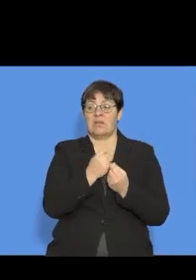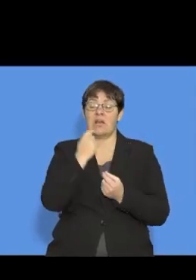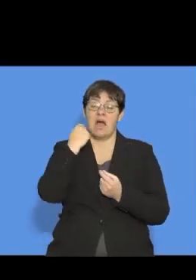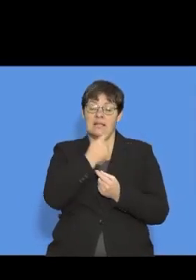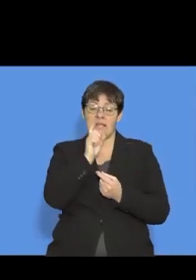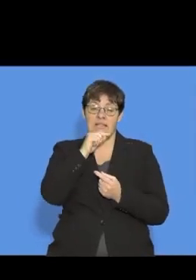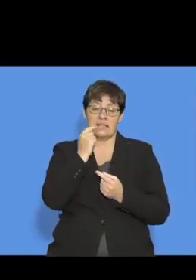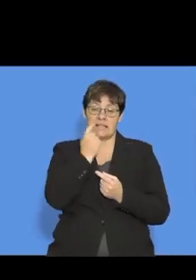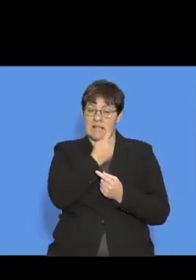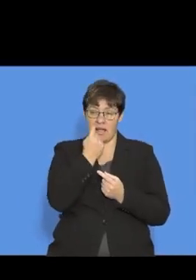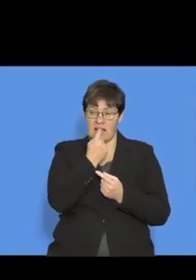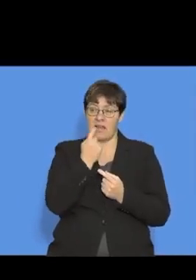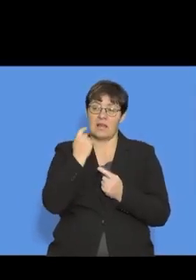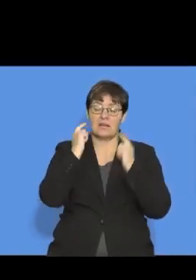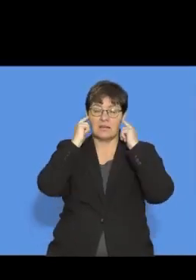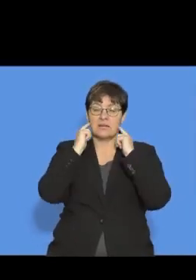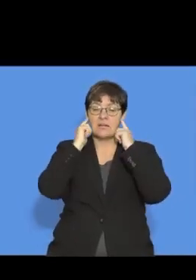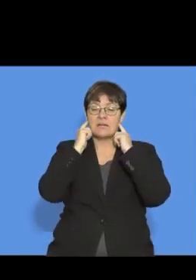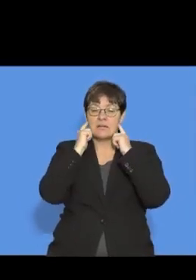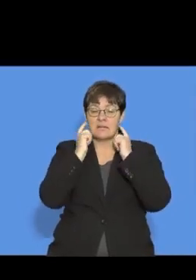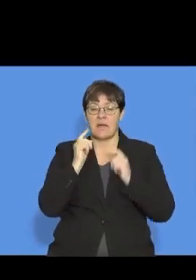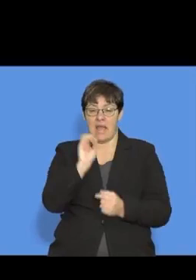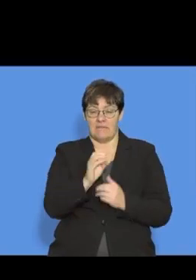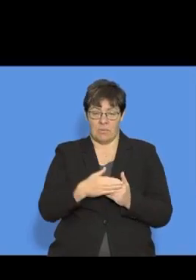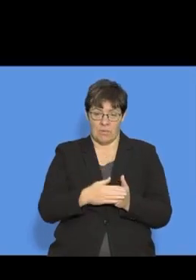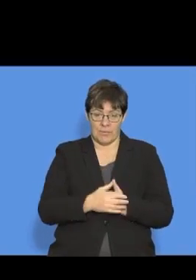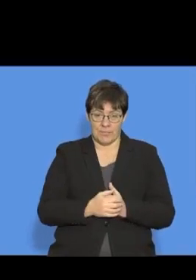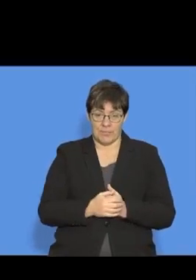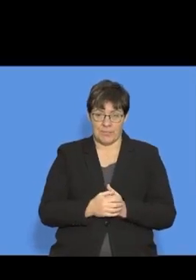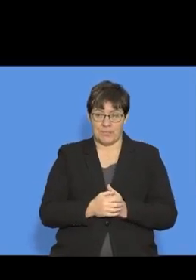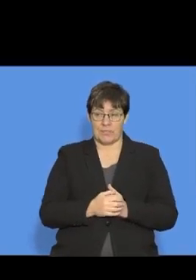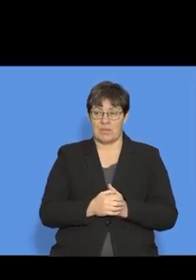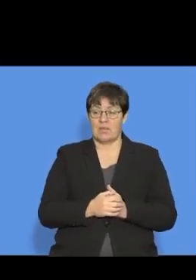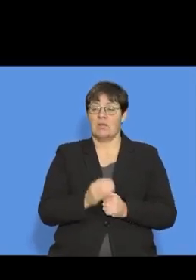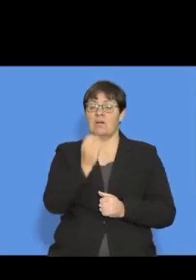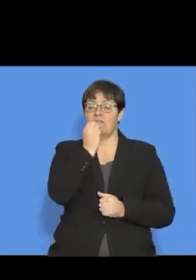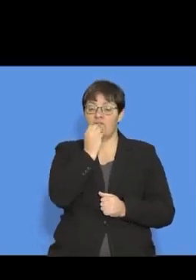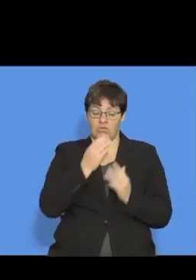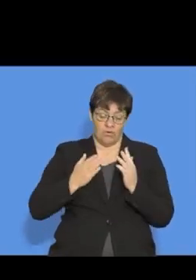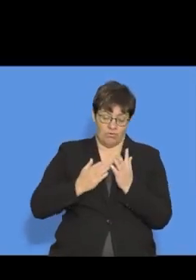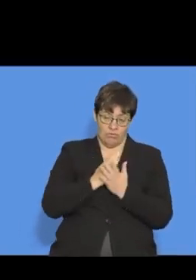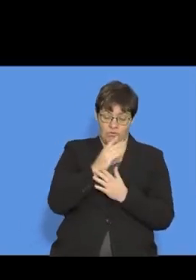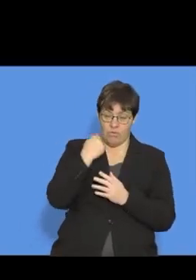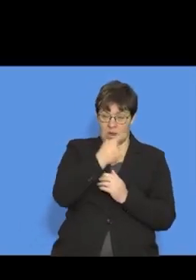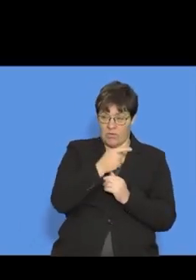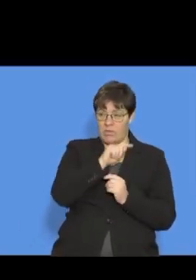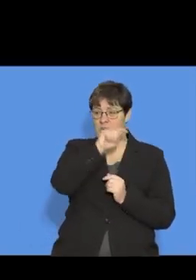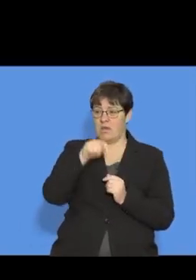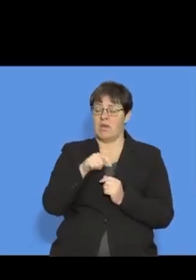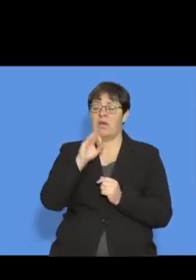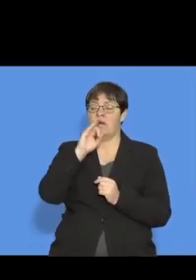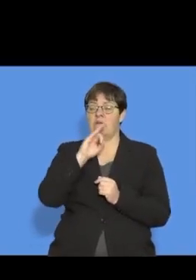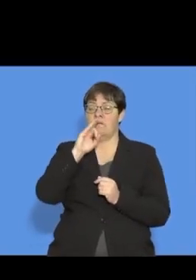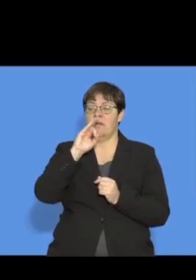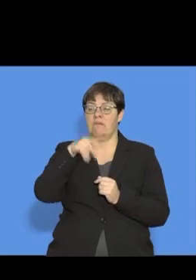underneath the tongue and further up on the side of your cheekbones. Okay. The food then passes through into the